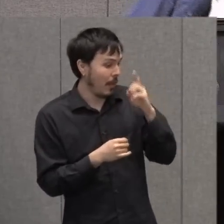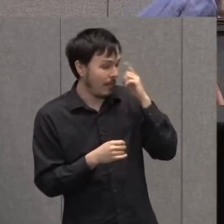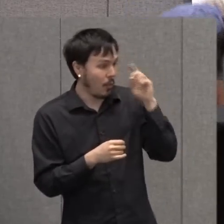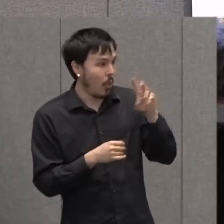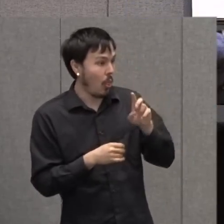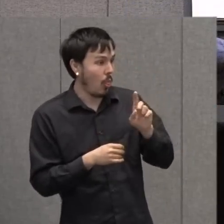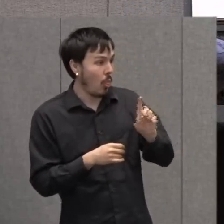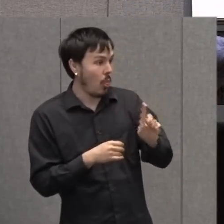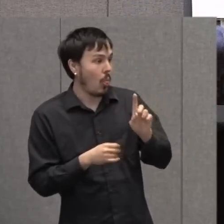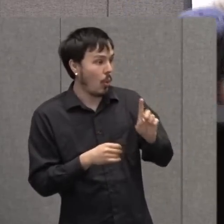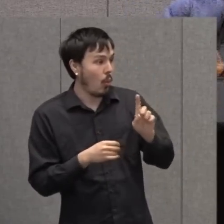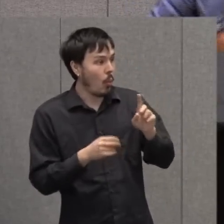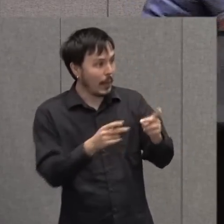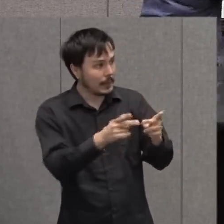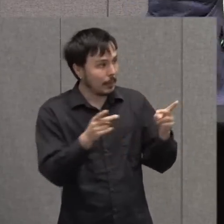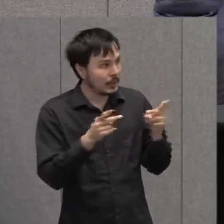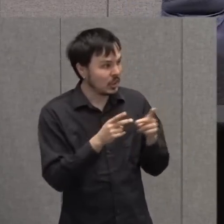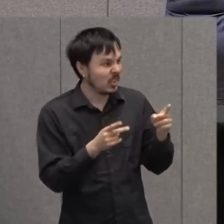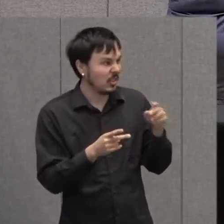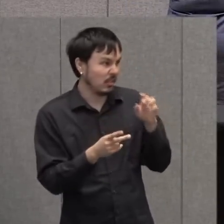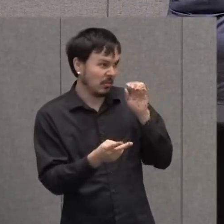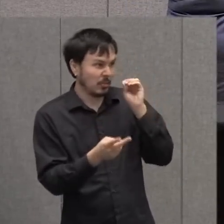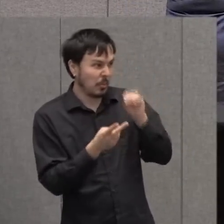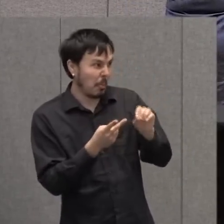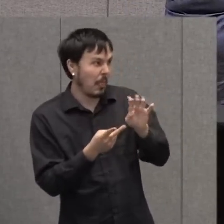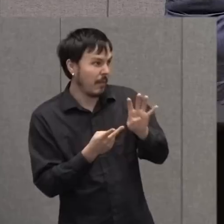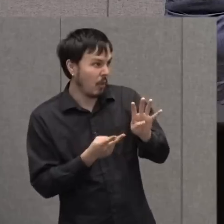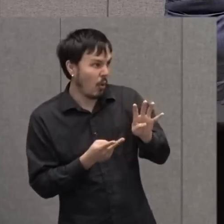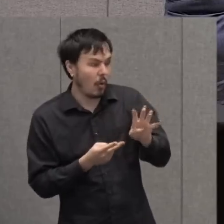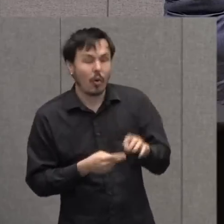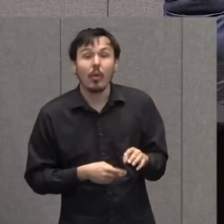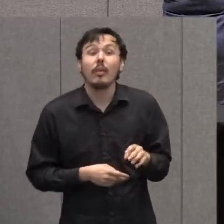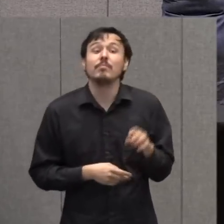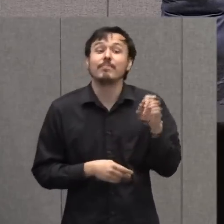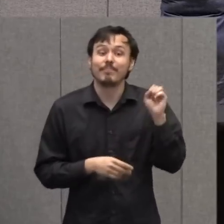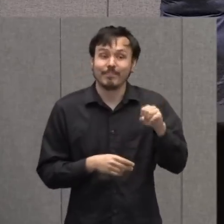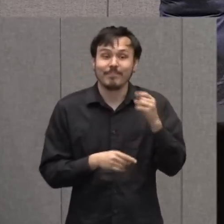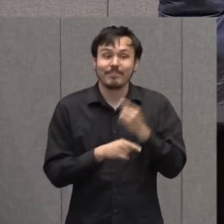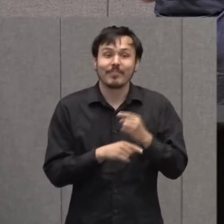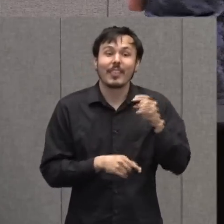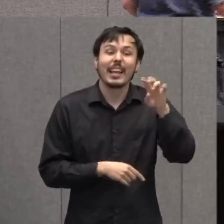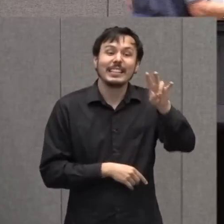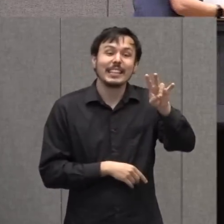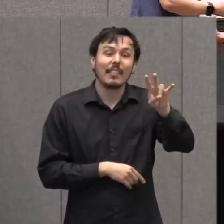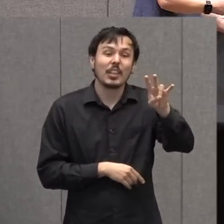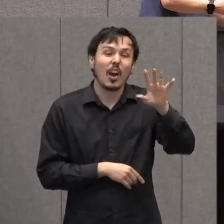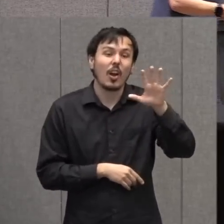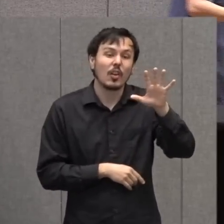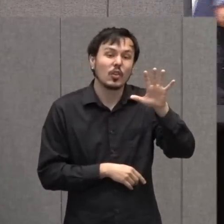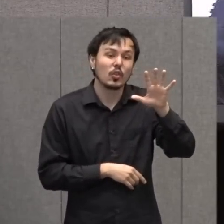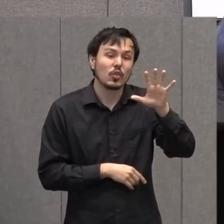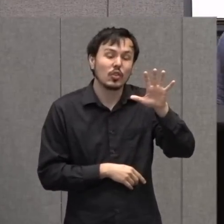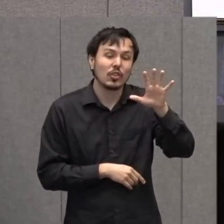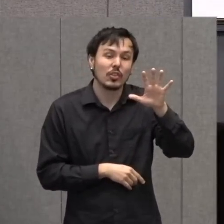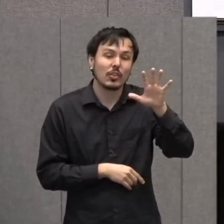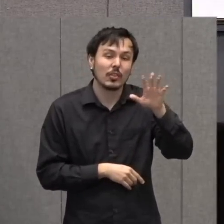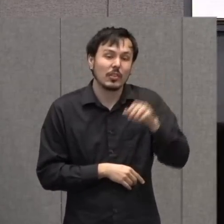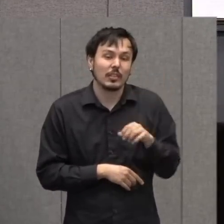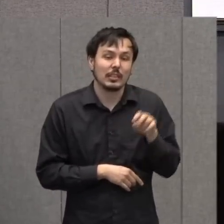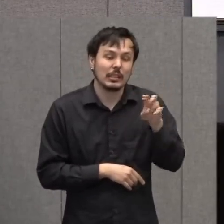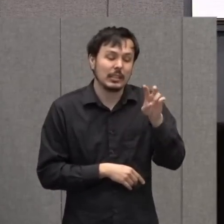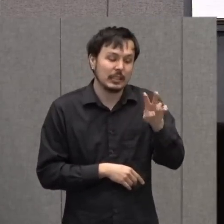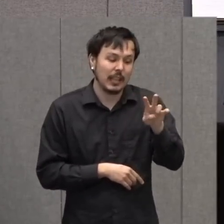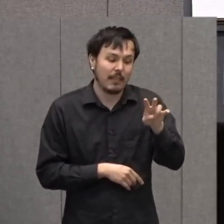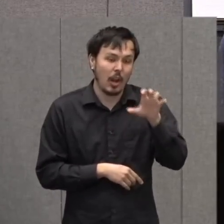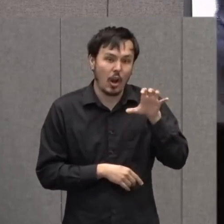sorry. Want some tea? Of course, 750. Oh my goodness, there's 2. Of course. We thought it was going to work.